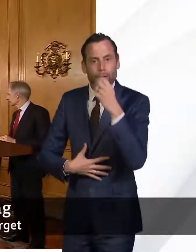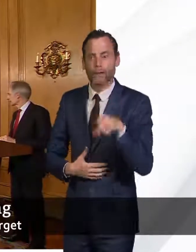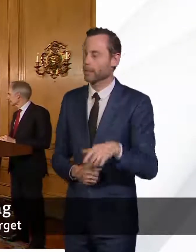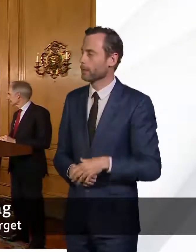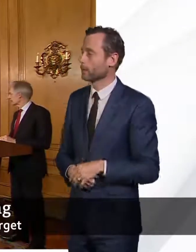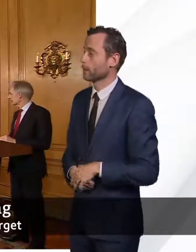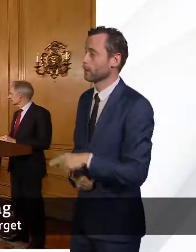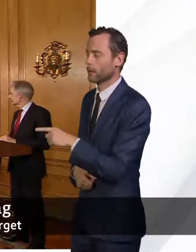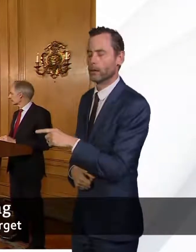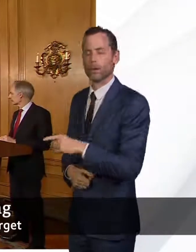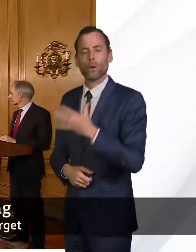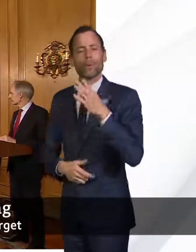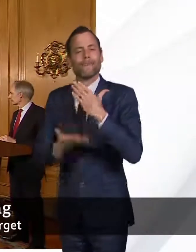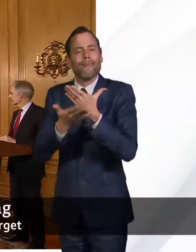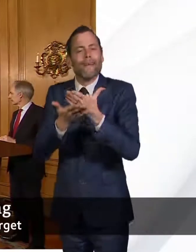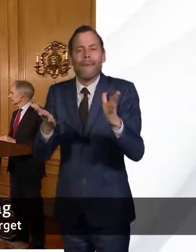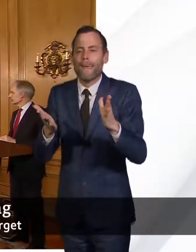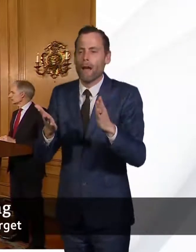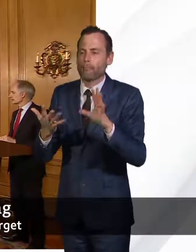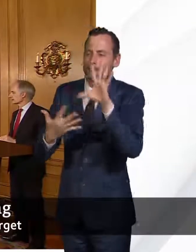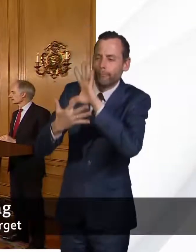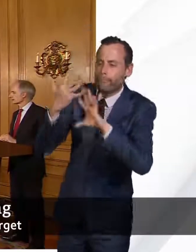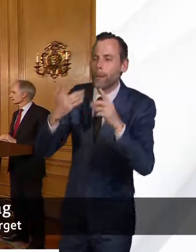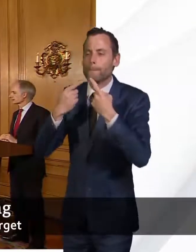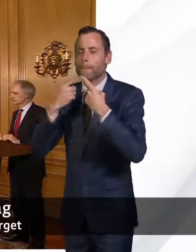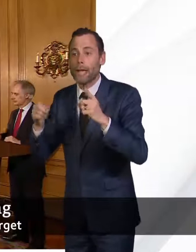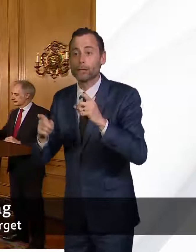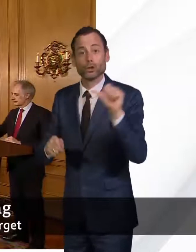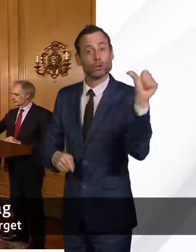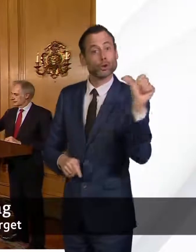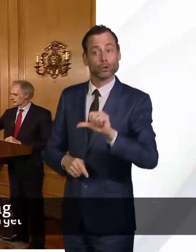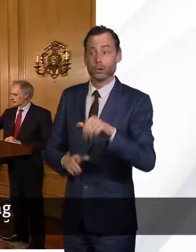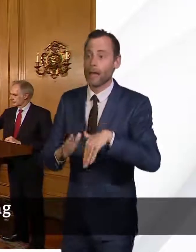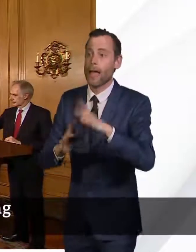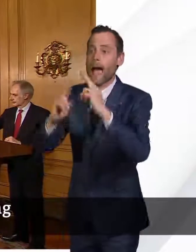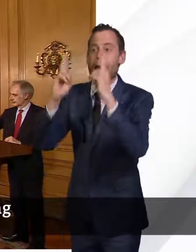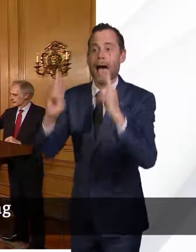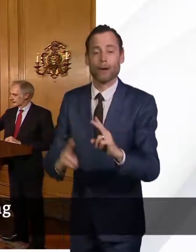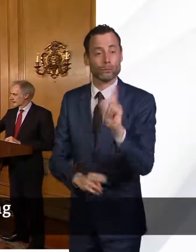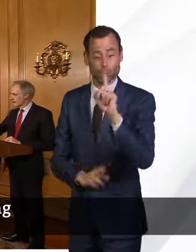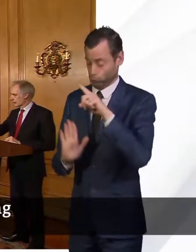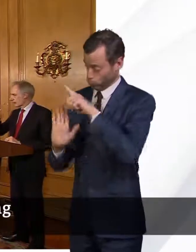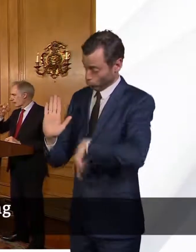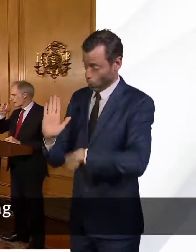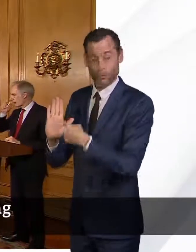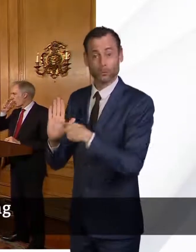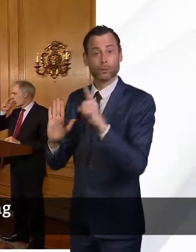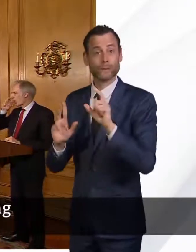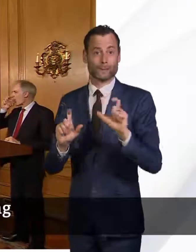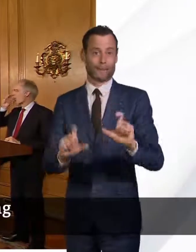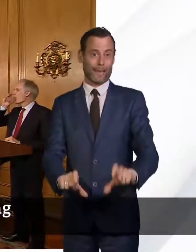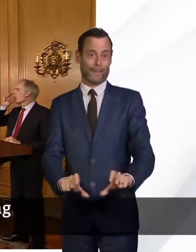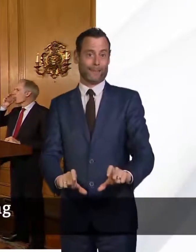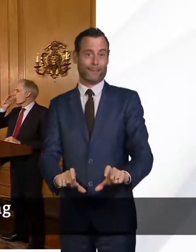give you that clarity, James, which is that people should follow the social distancing rules and they should stay at home if at all